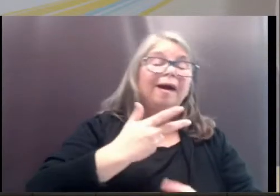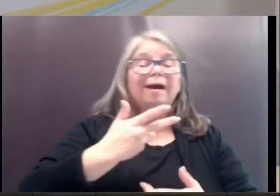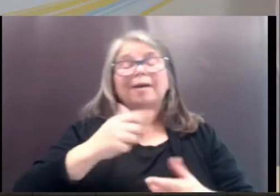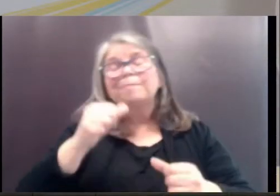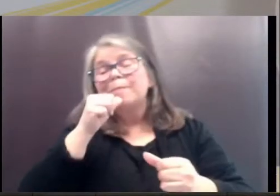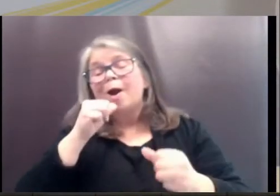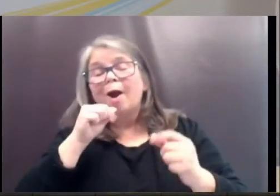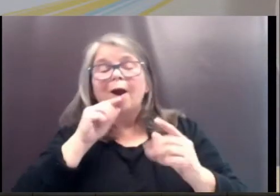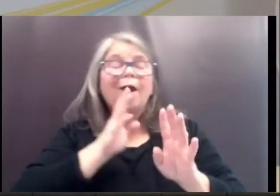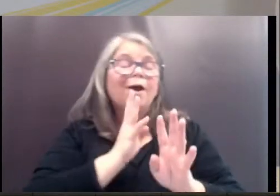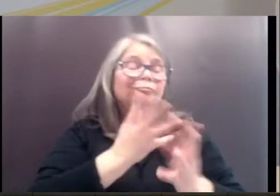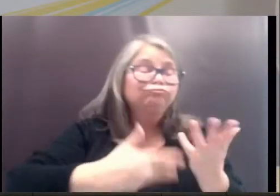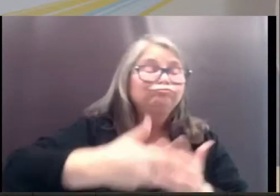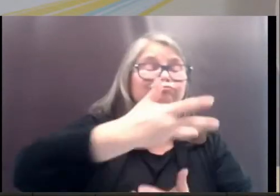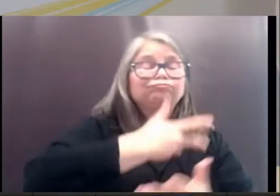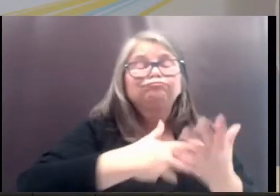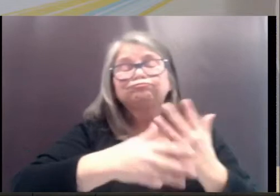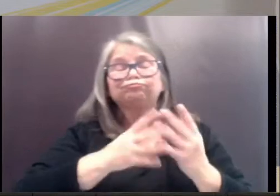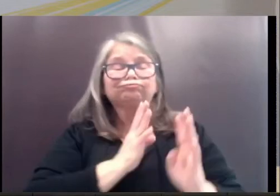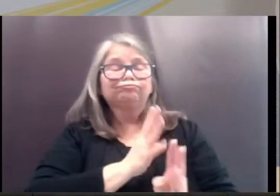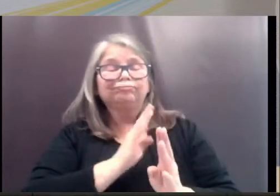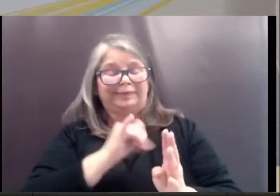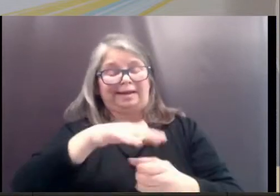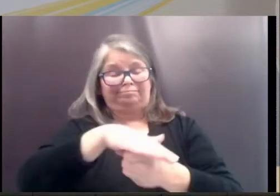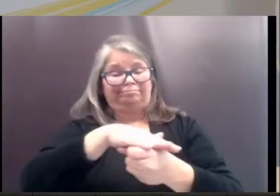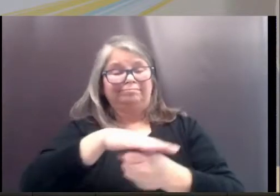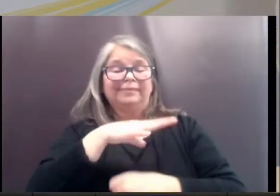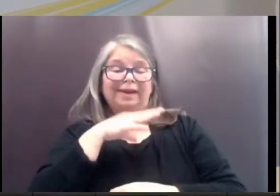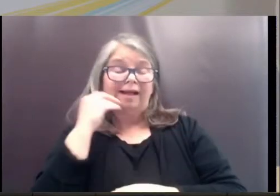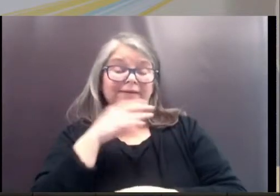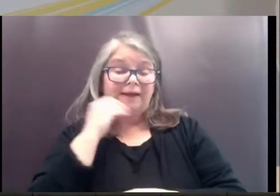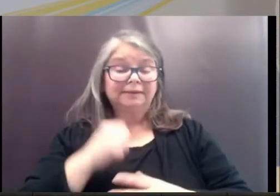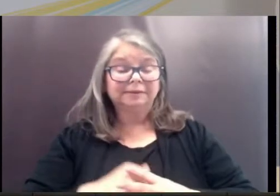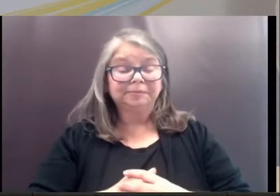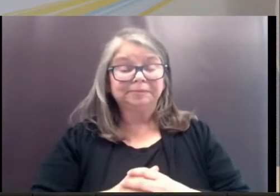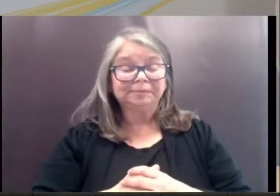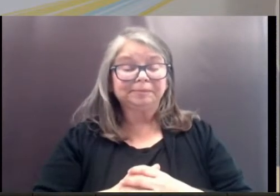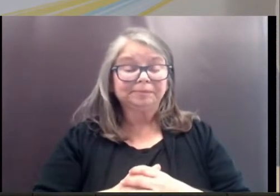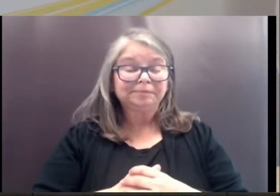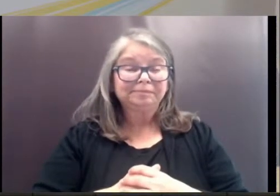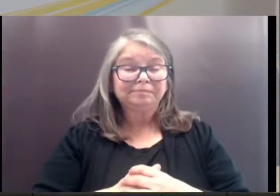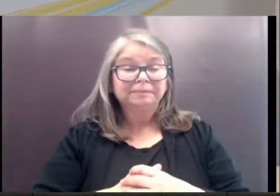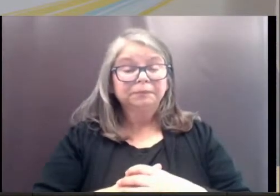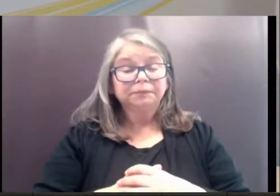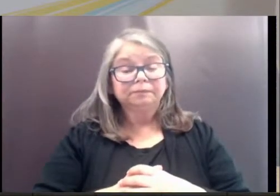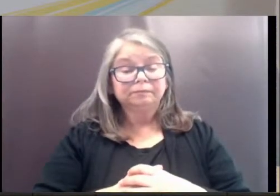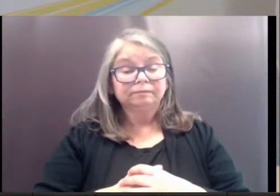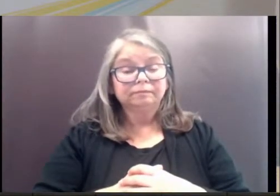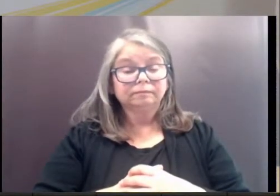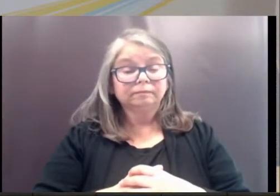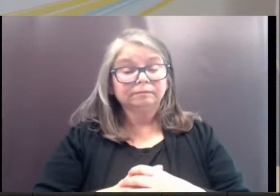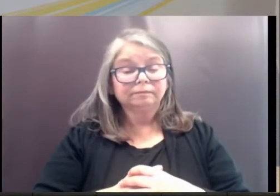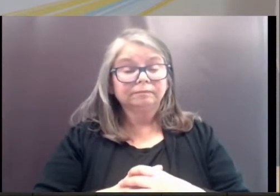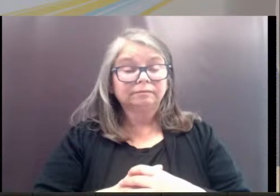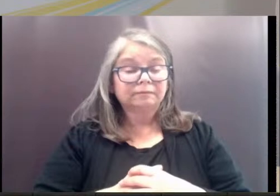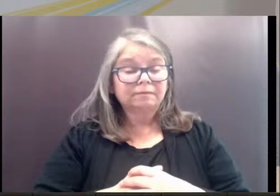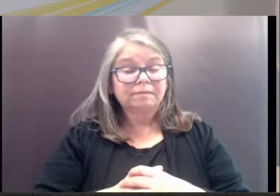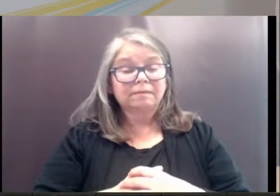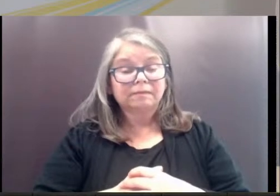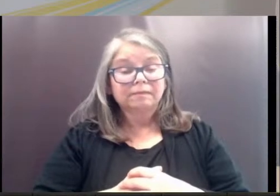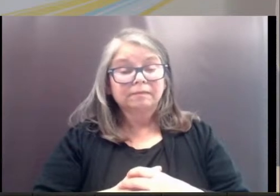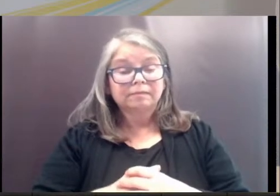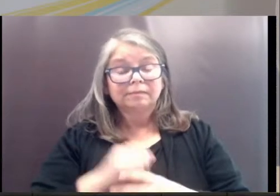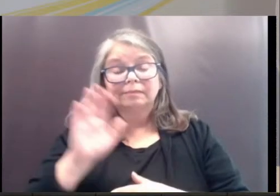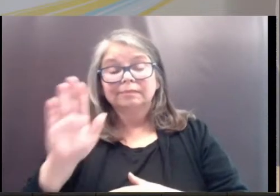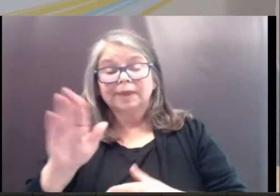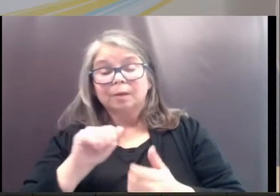greater Halifax area. So it's not that different in some ways, trying to